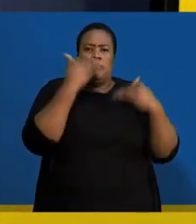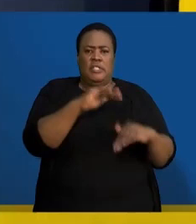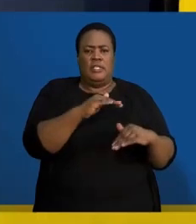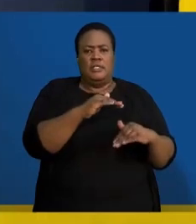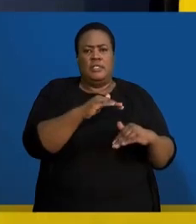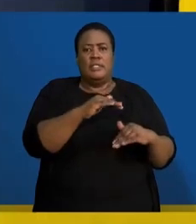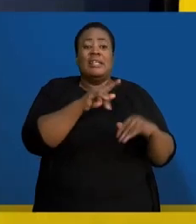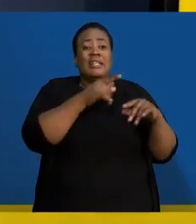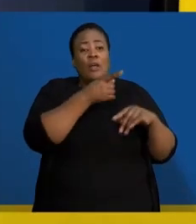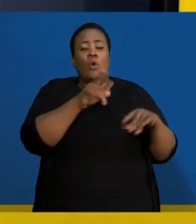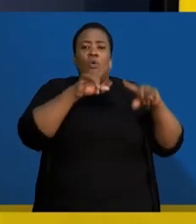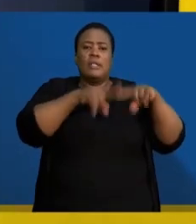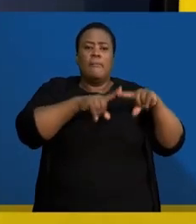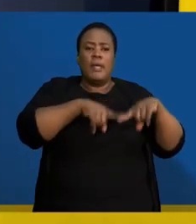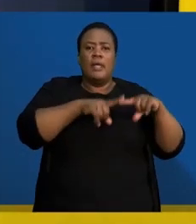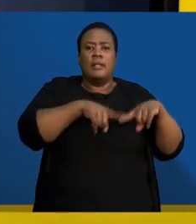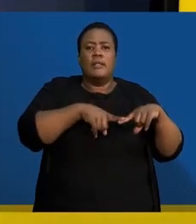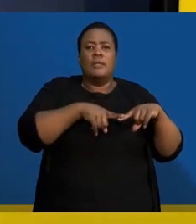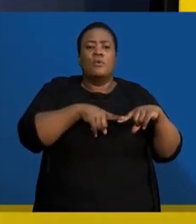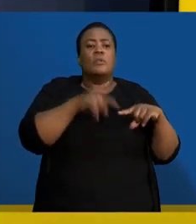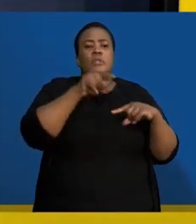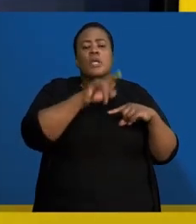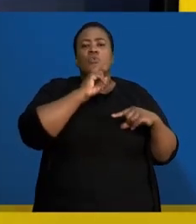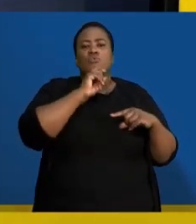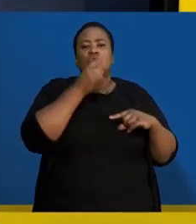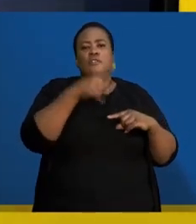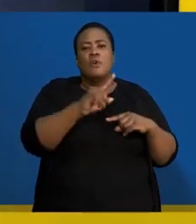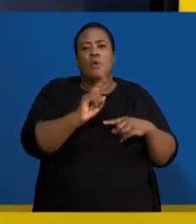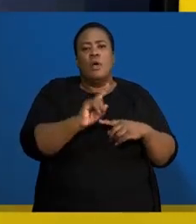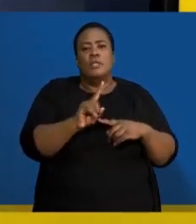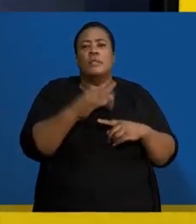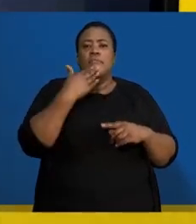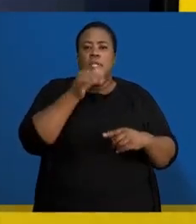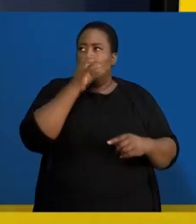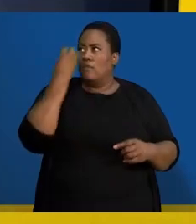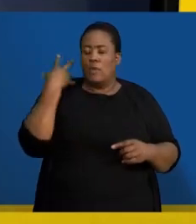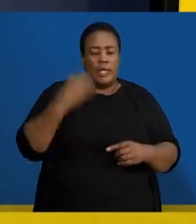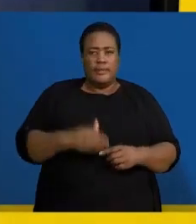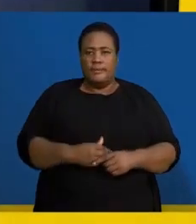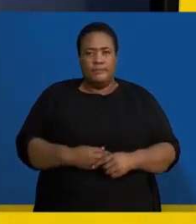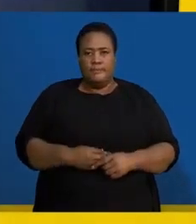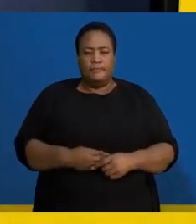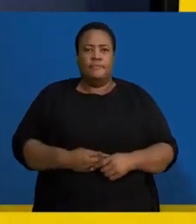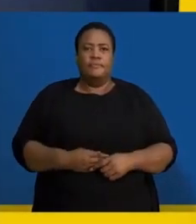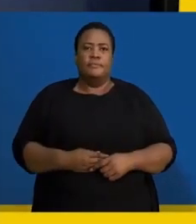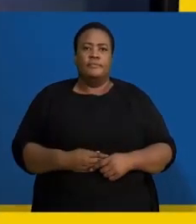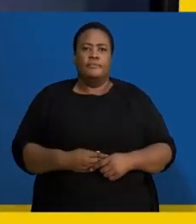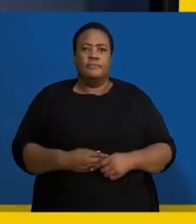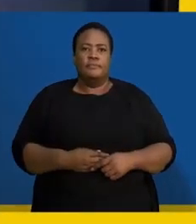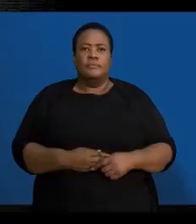that depends on what the source is being used for. Okay, so don't forget that, guys. Now let's move